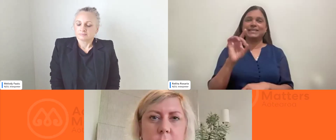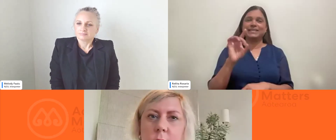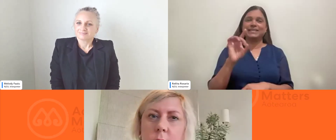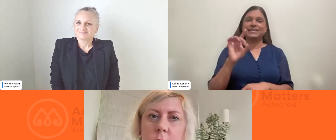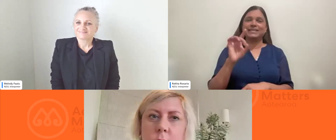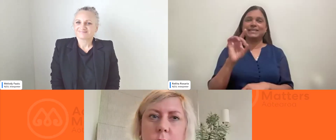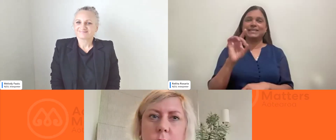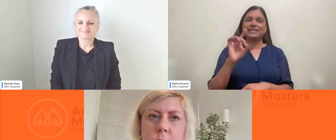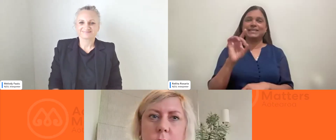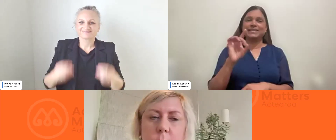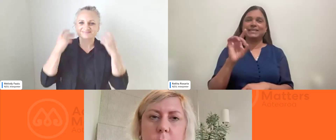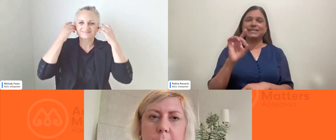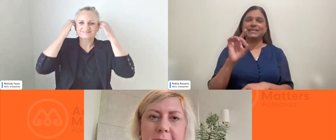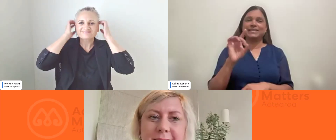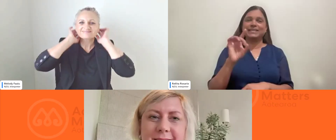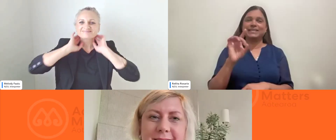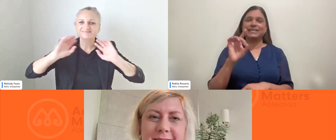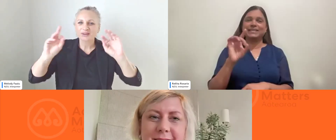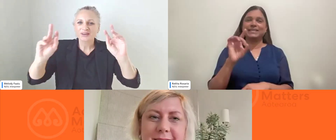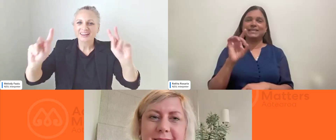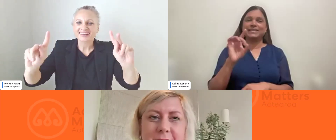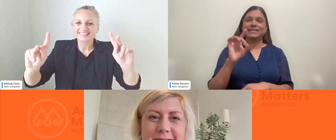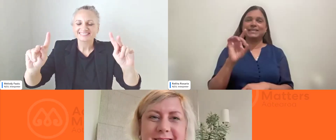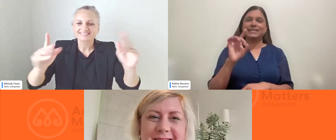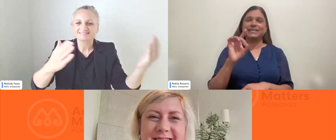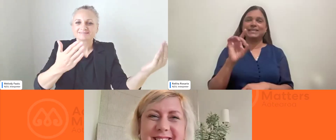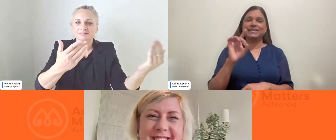Okay. Welcome back.